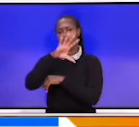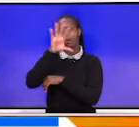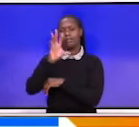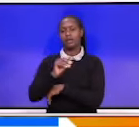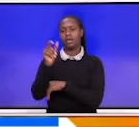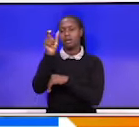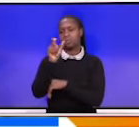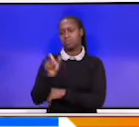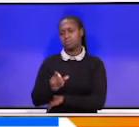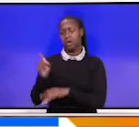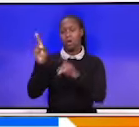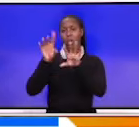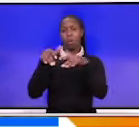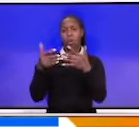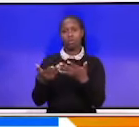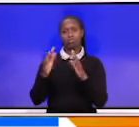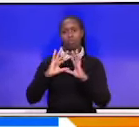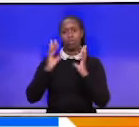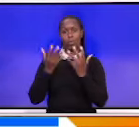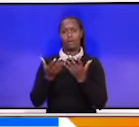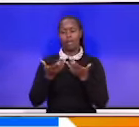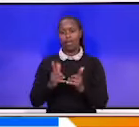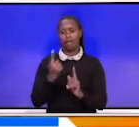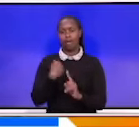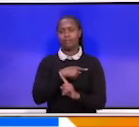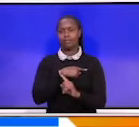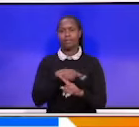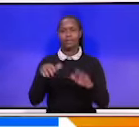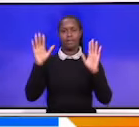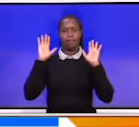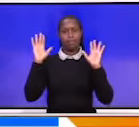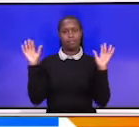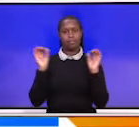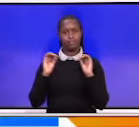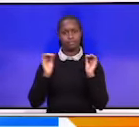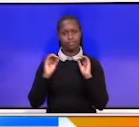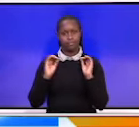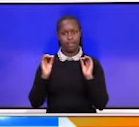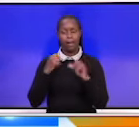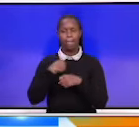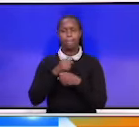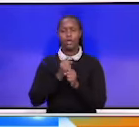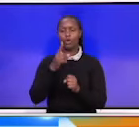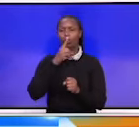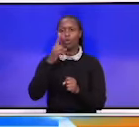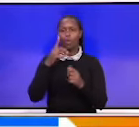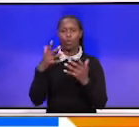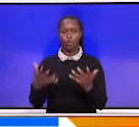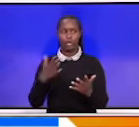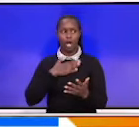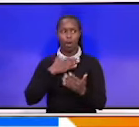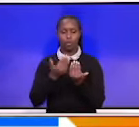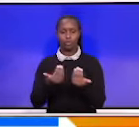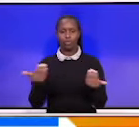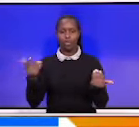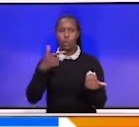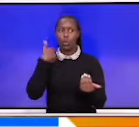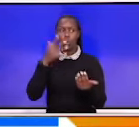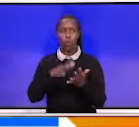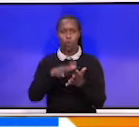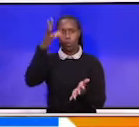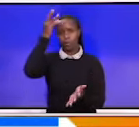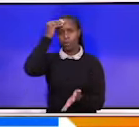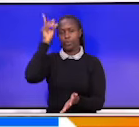region, or the world, let us not give up in ensuring that our children are educated to